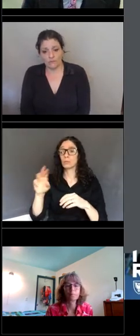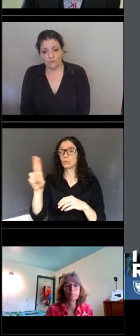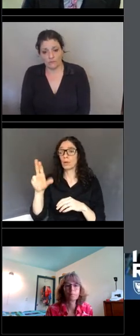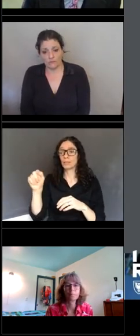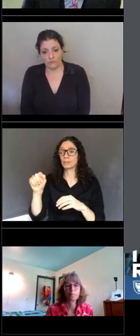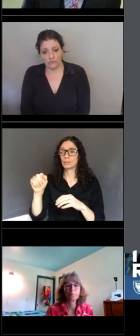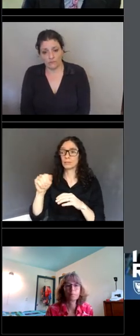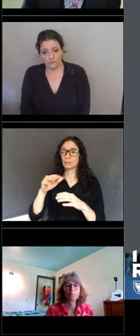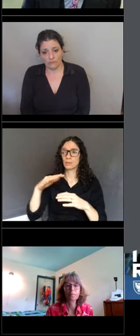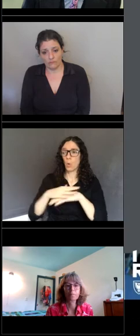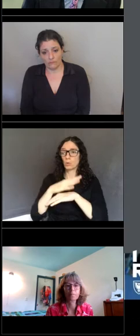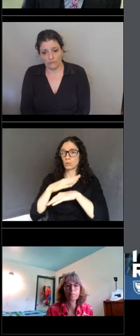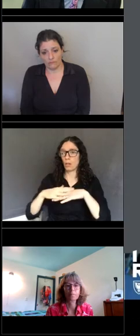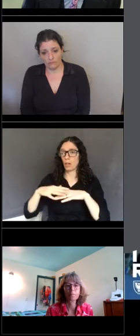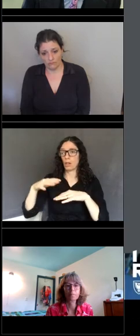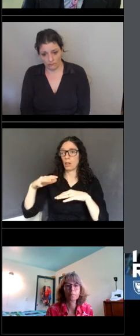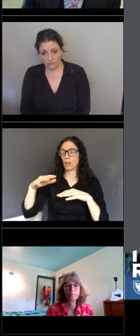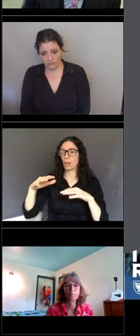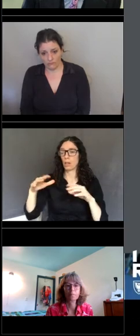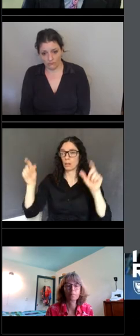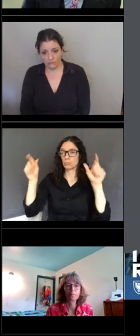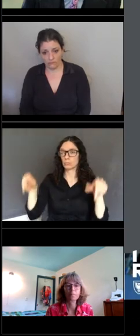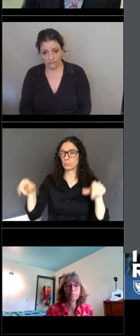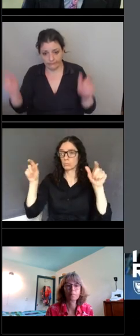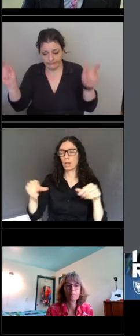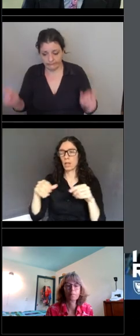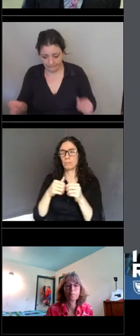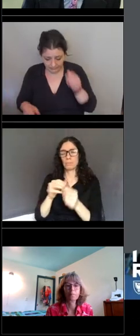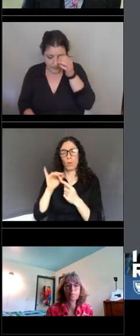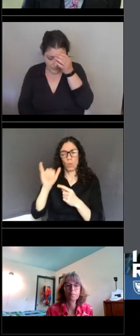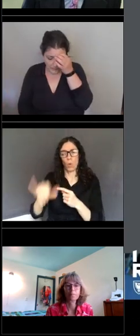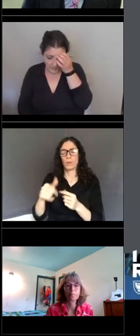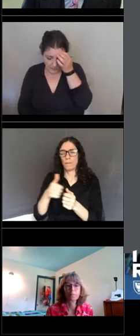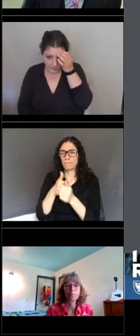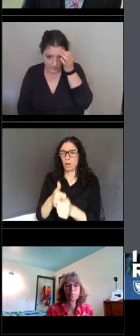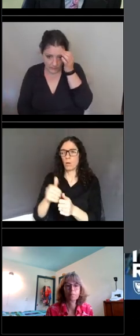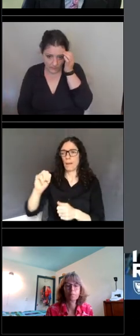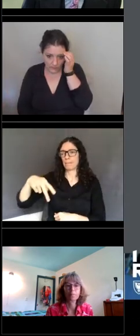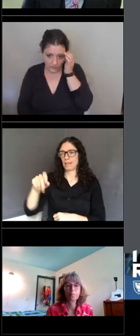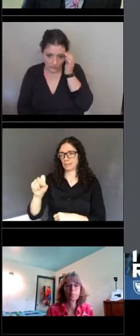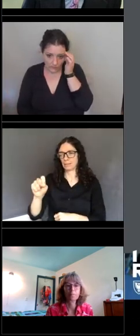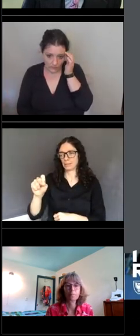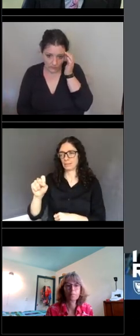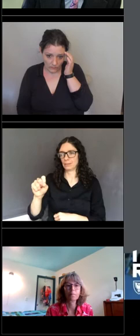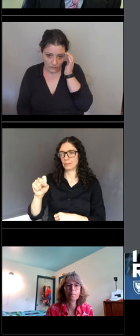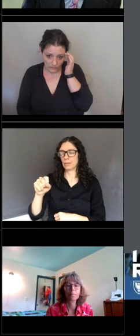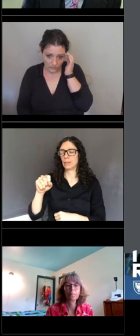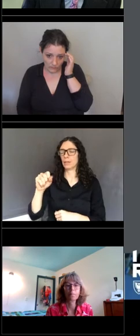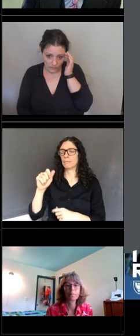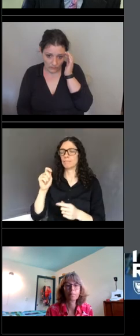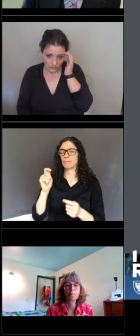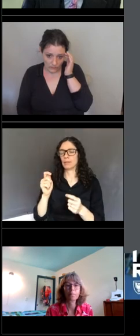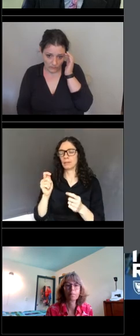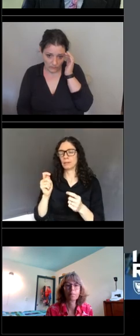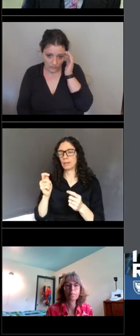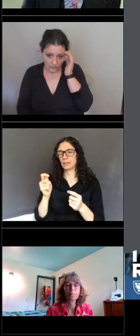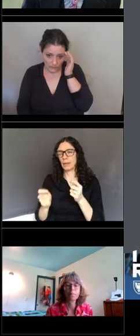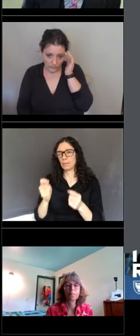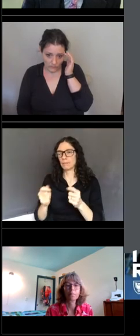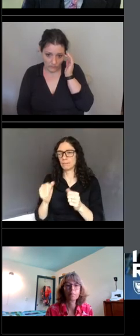were following along the NPS climate adaptation strategy guideline, they had made very clear